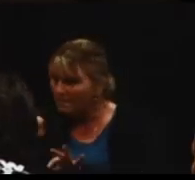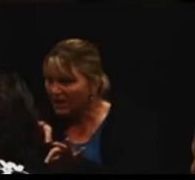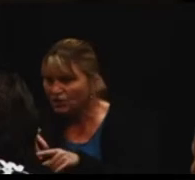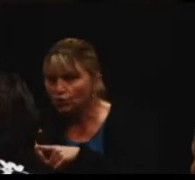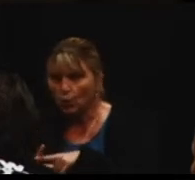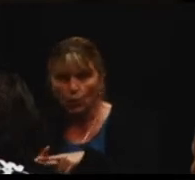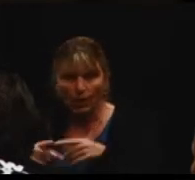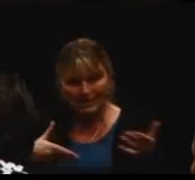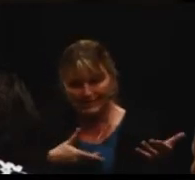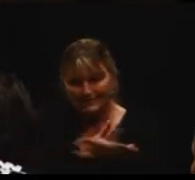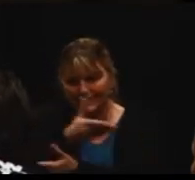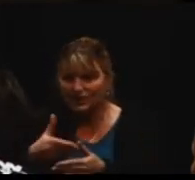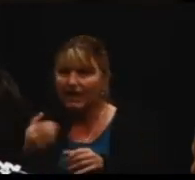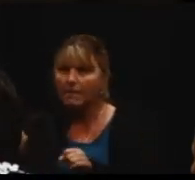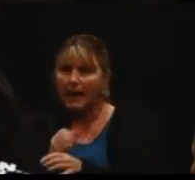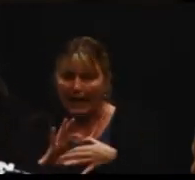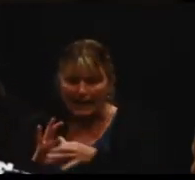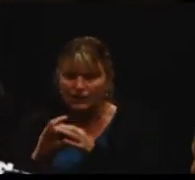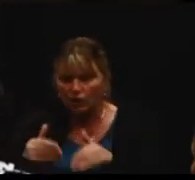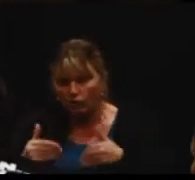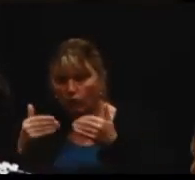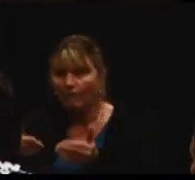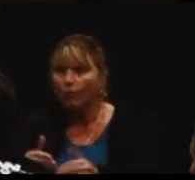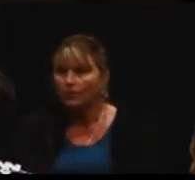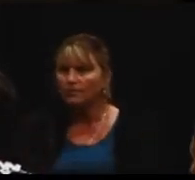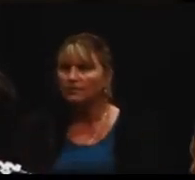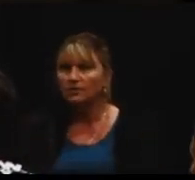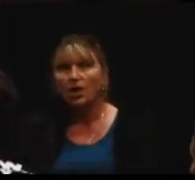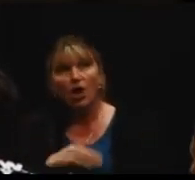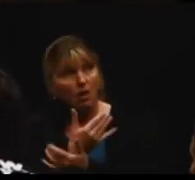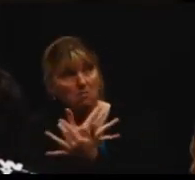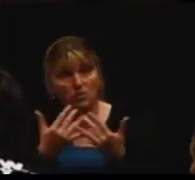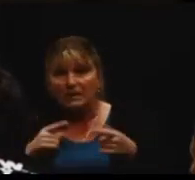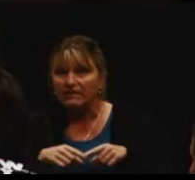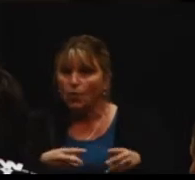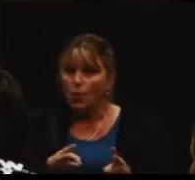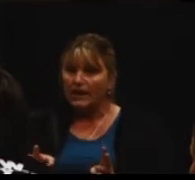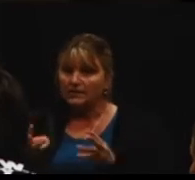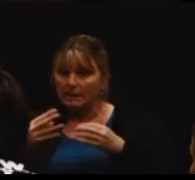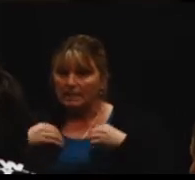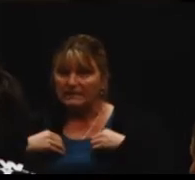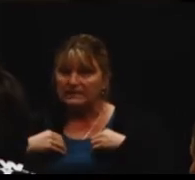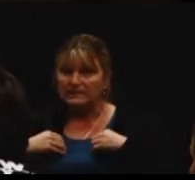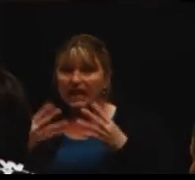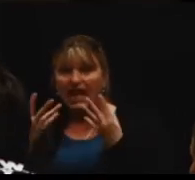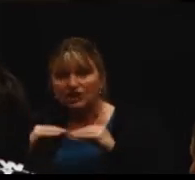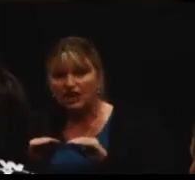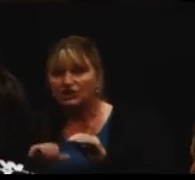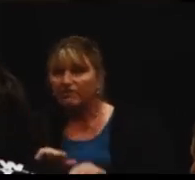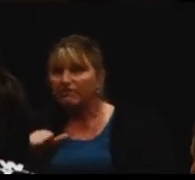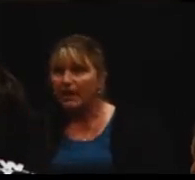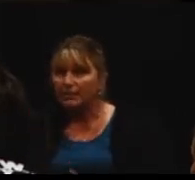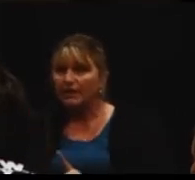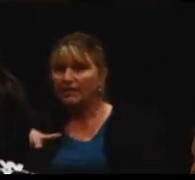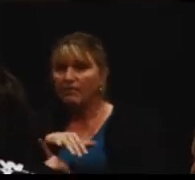making connections, and going forward, so that the society, in all these ways, business, education, farming, environment, that's how we solve those